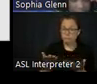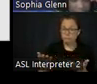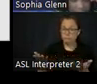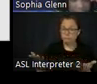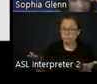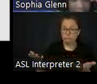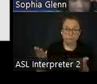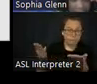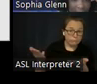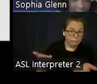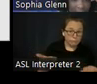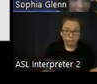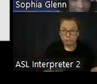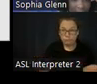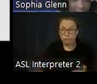suggestions,